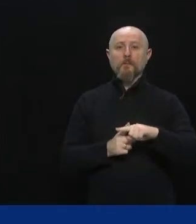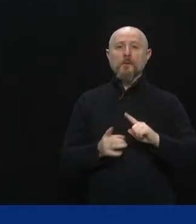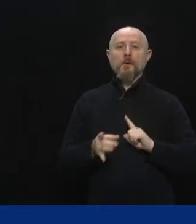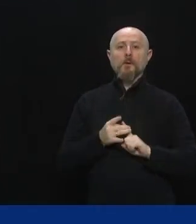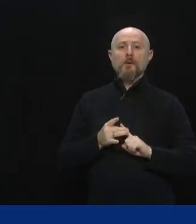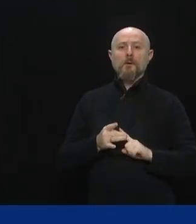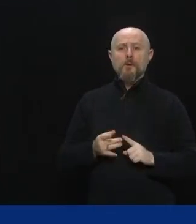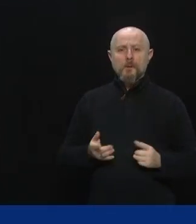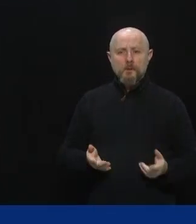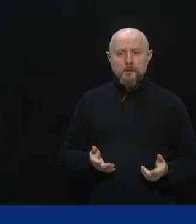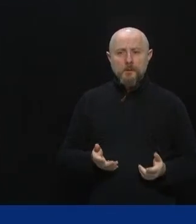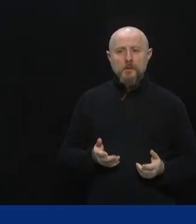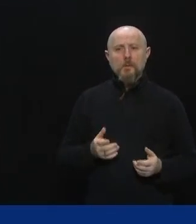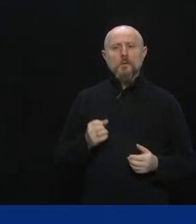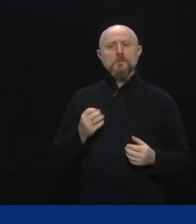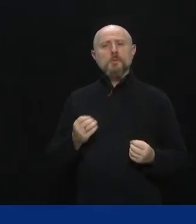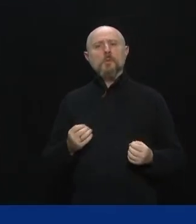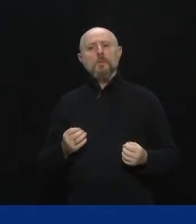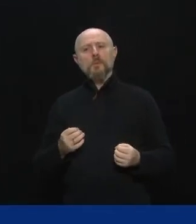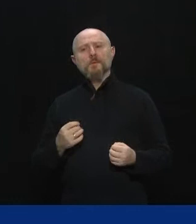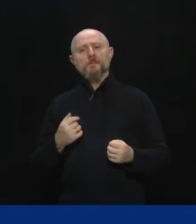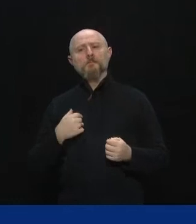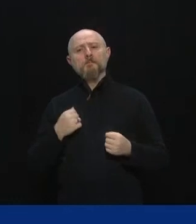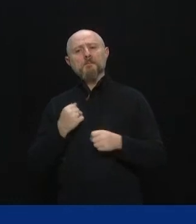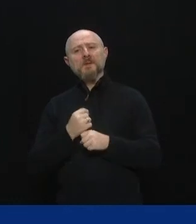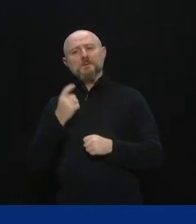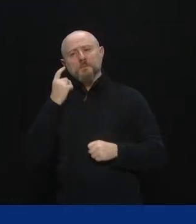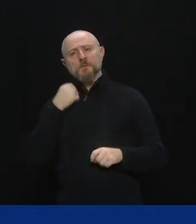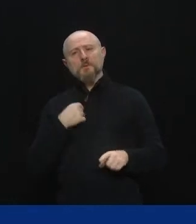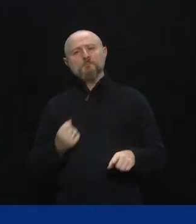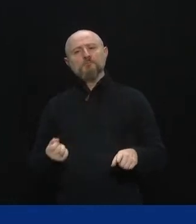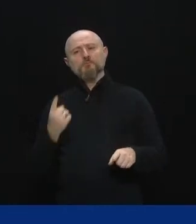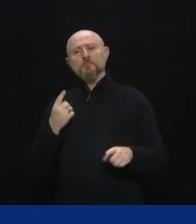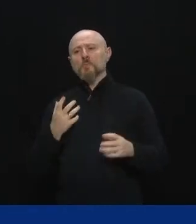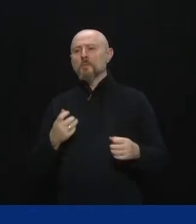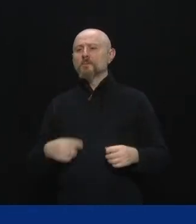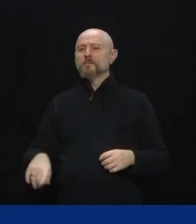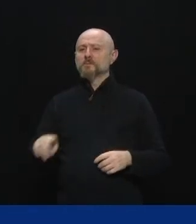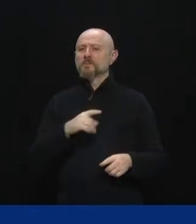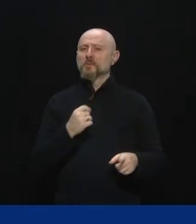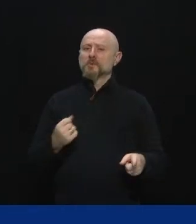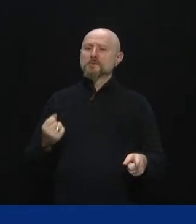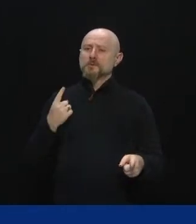actually dealing with this day to day, and put it in perspective. Again, I want people to understand this is